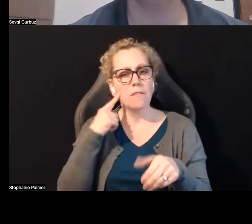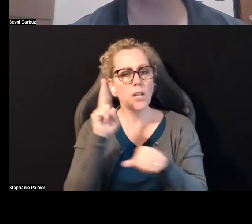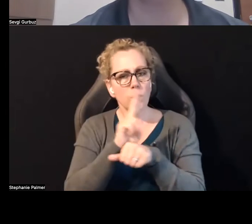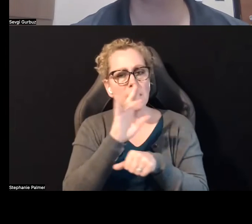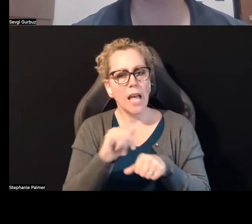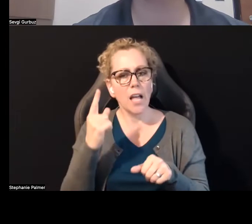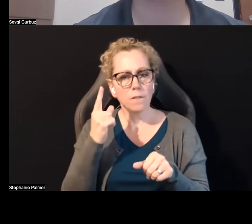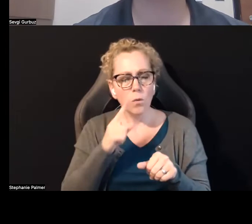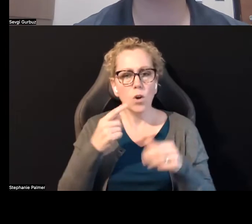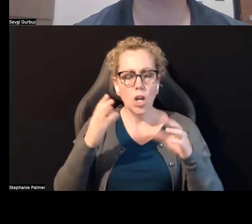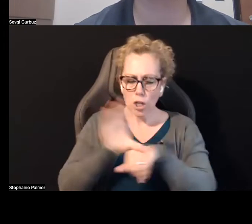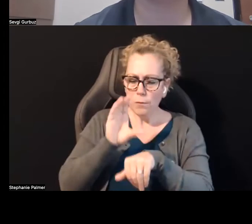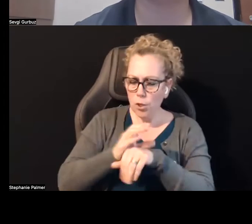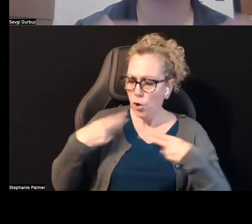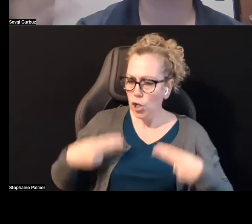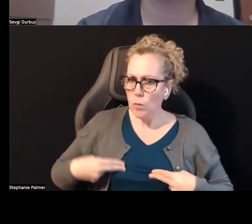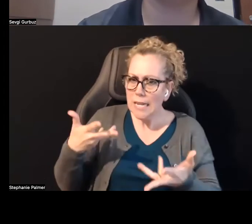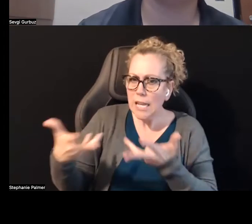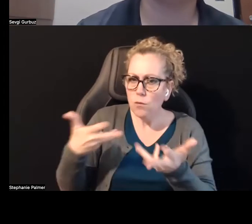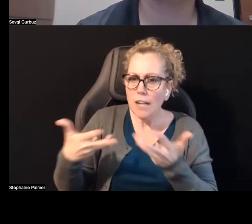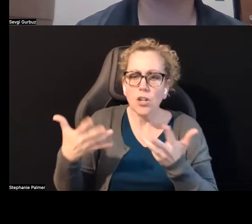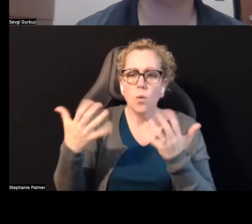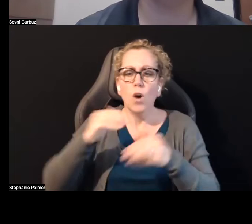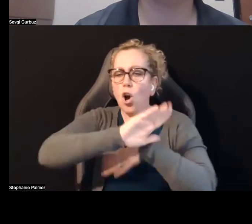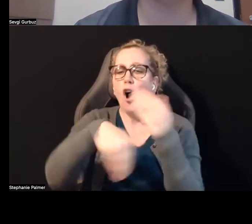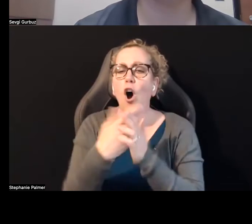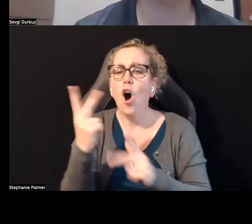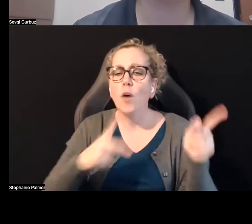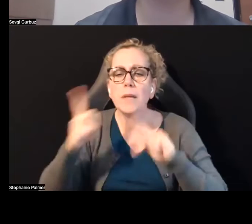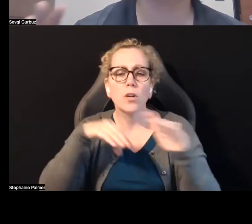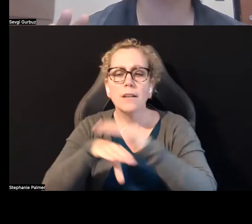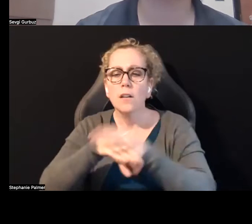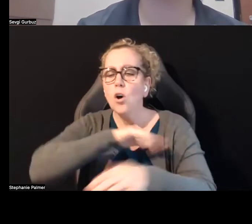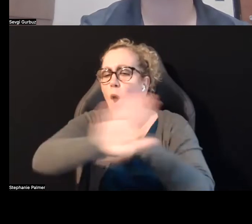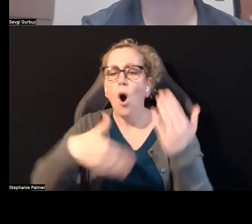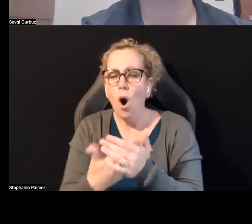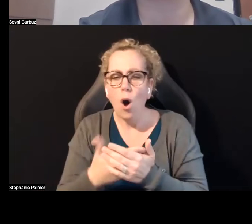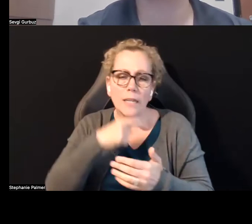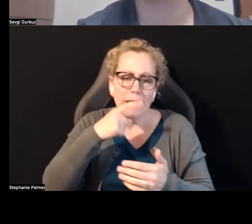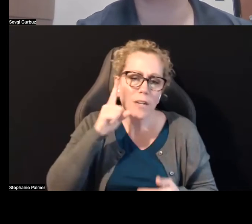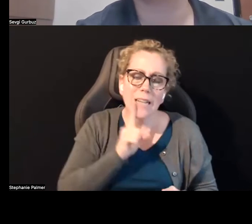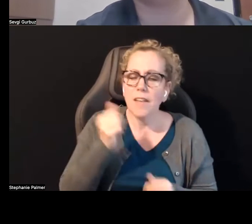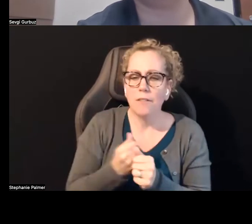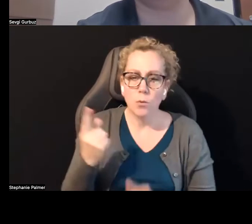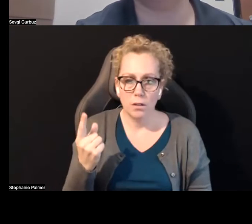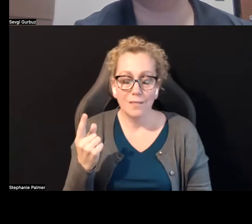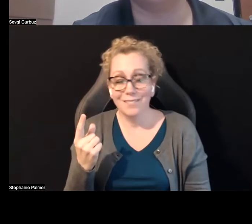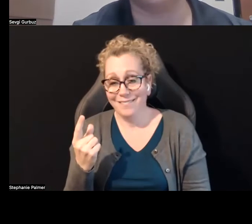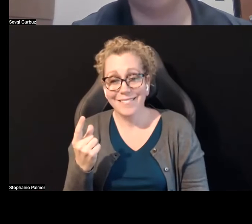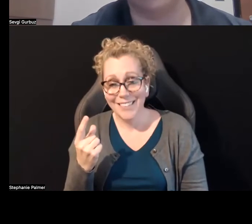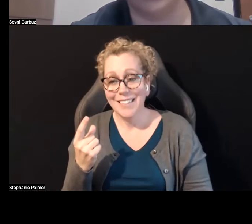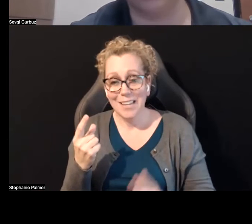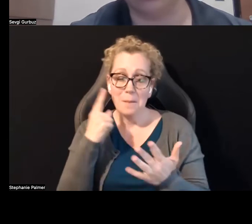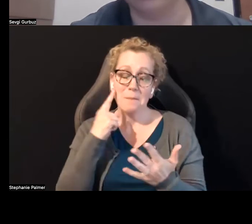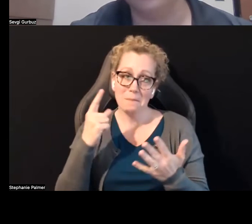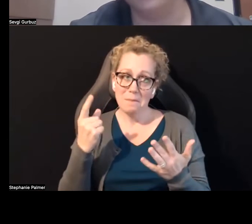interaction, we want it to be able to be used by everybody. And I'm actually, when we get to the end of the talk, I'll be very interested to see what your